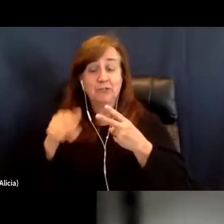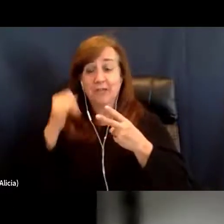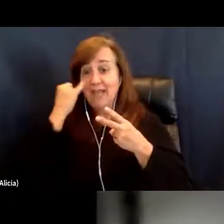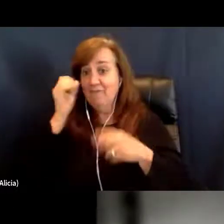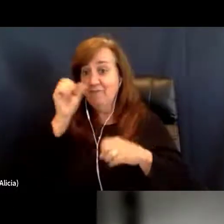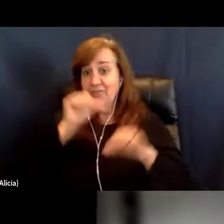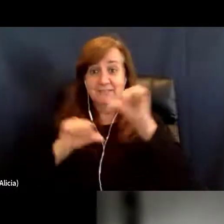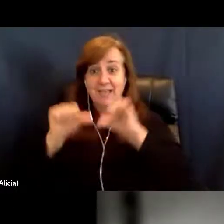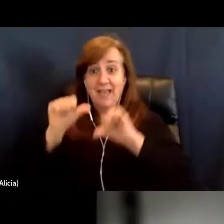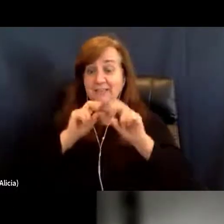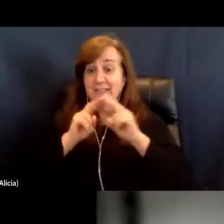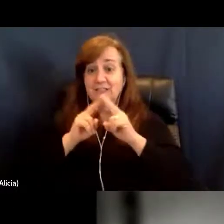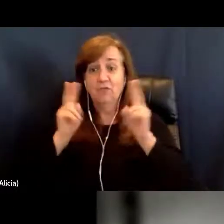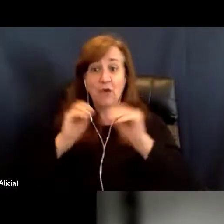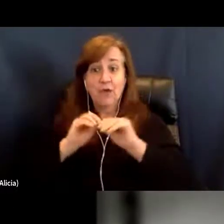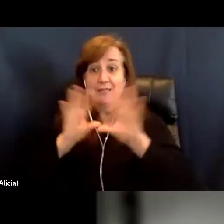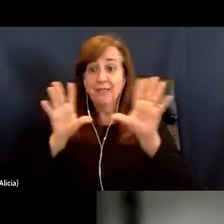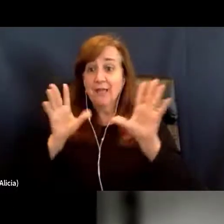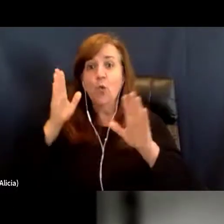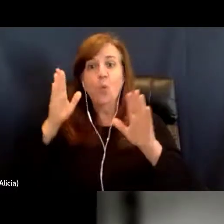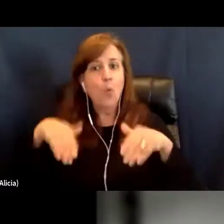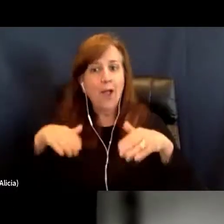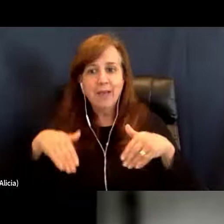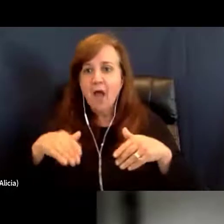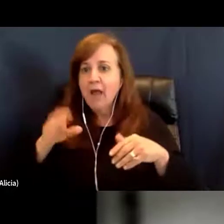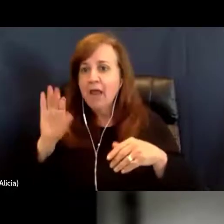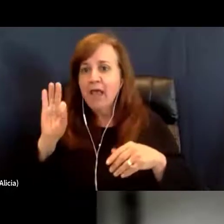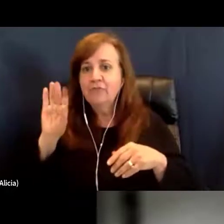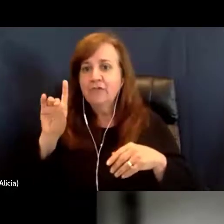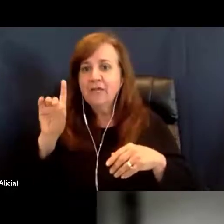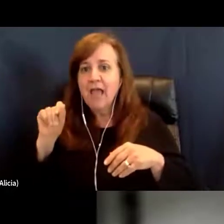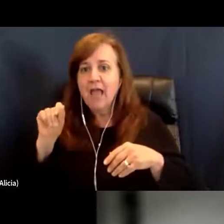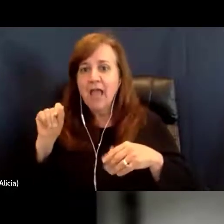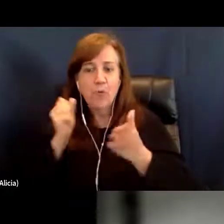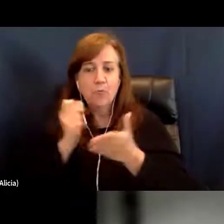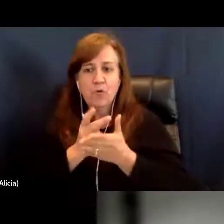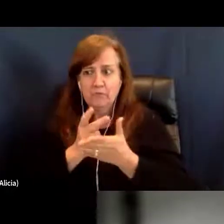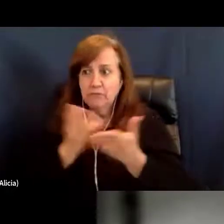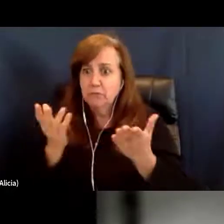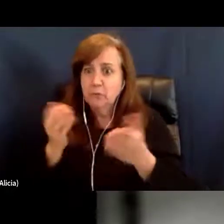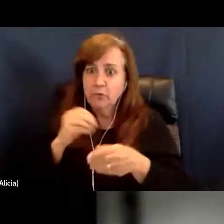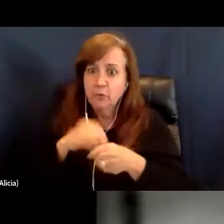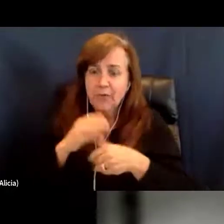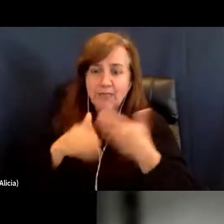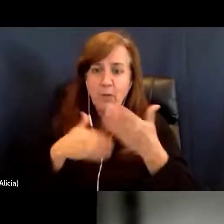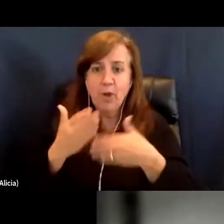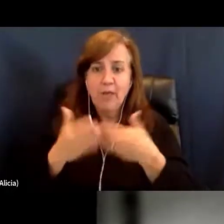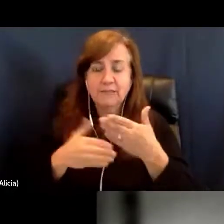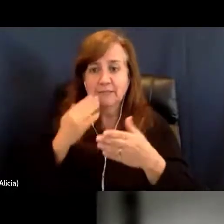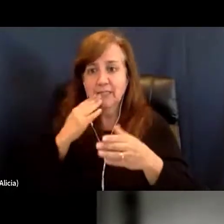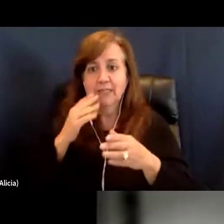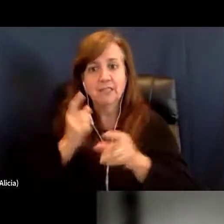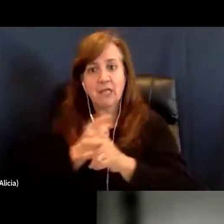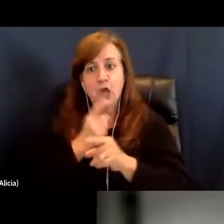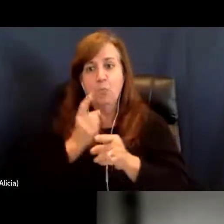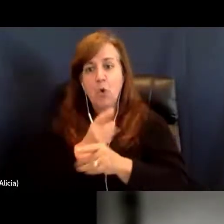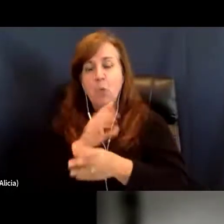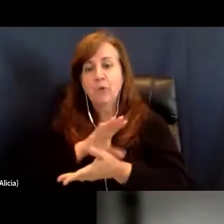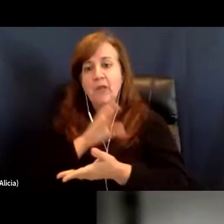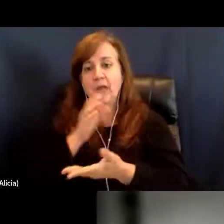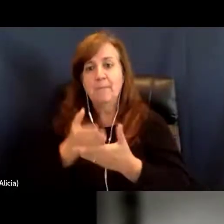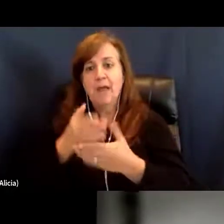clear, why haven't the vaccines been FDA approved? They are in the process, and it's just the requisite amount of time that is required for